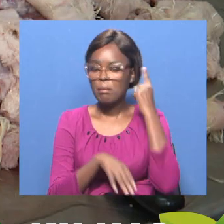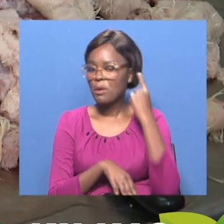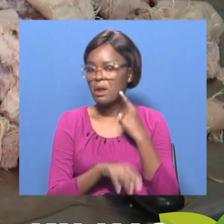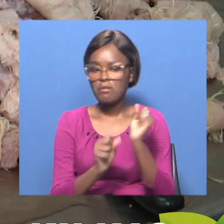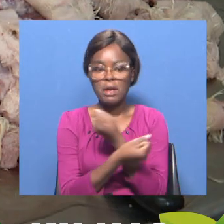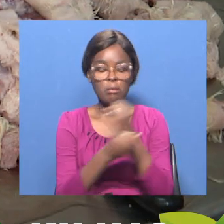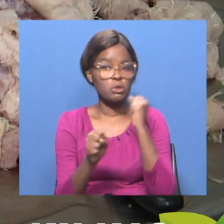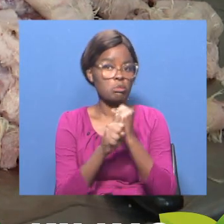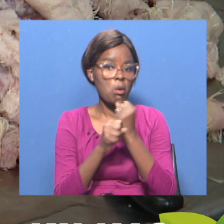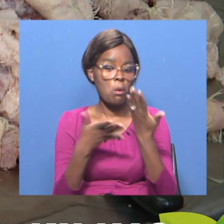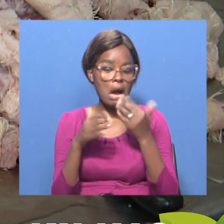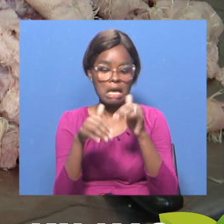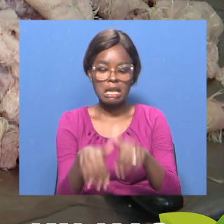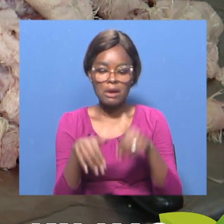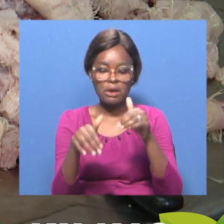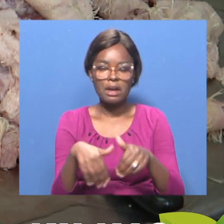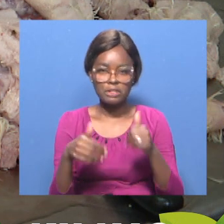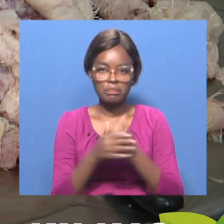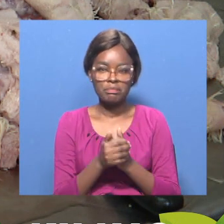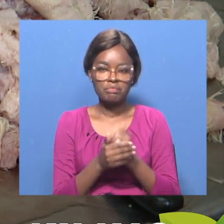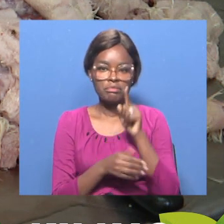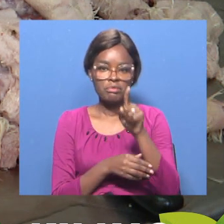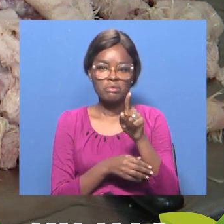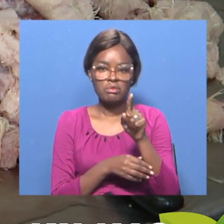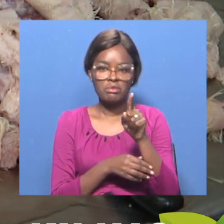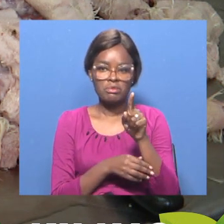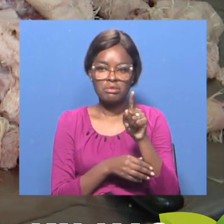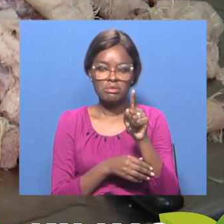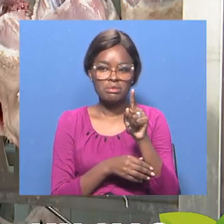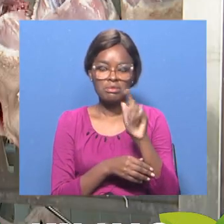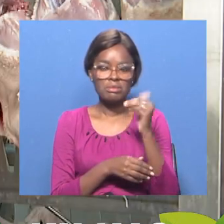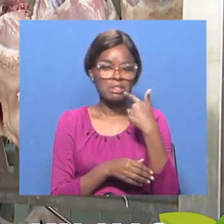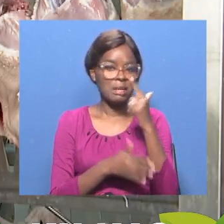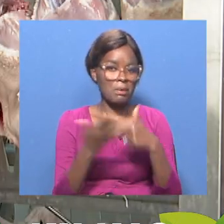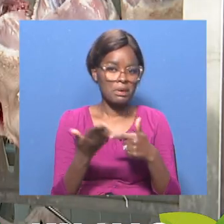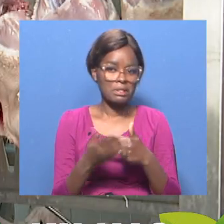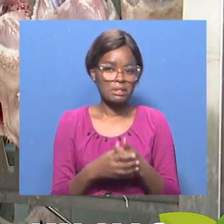you're deaf you cannot work in the agricultural sector. What is his clarion call?